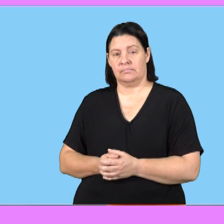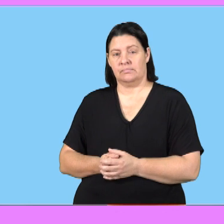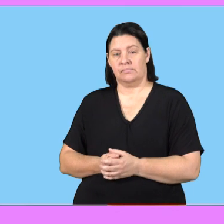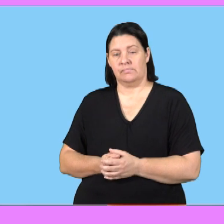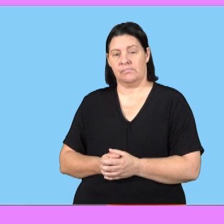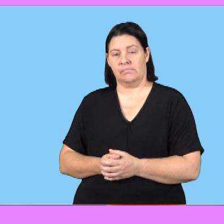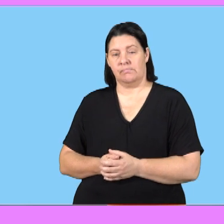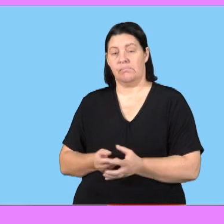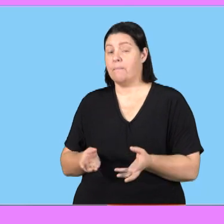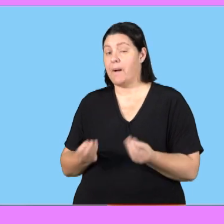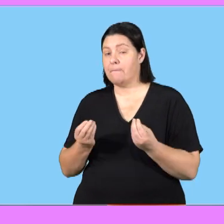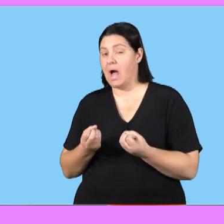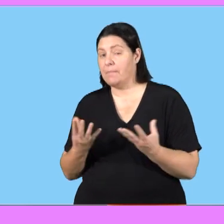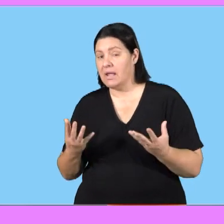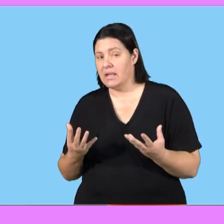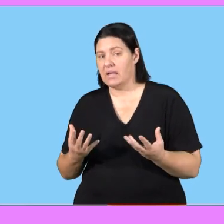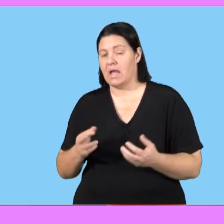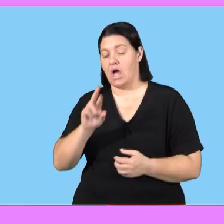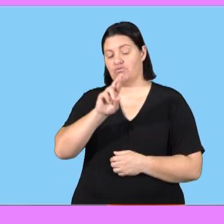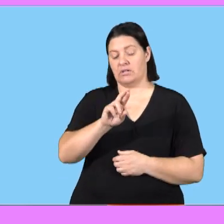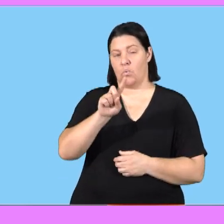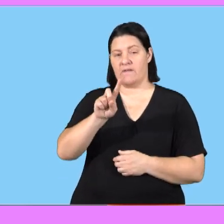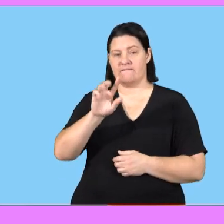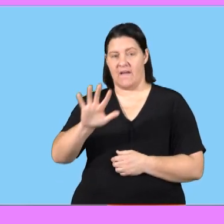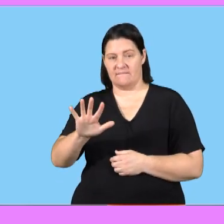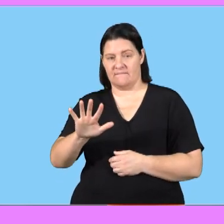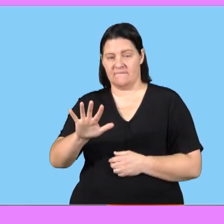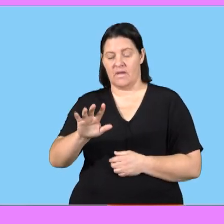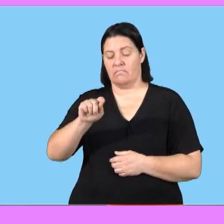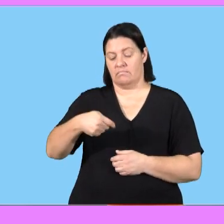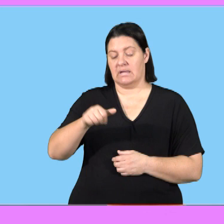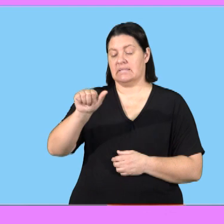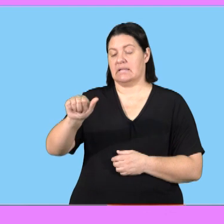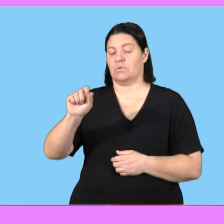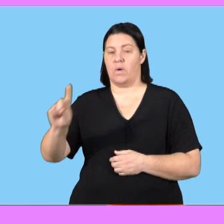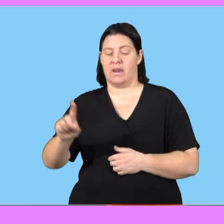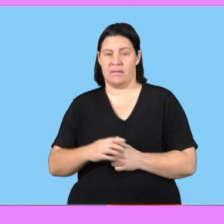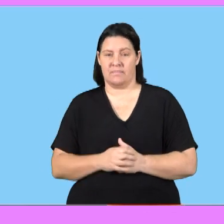answer that I'm getting is 15 Rand 61.